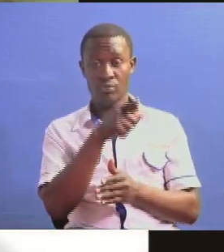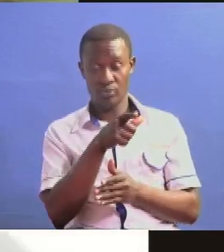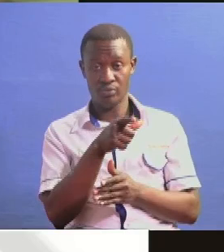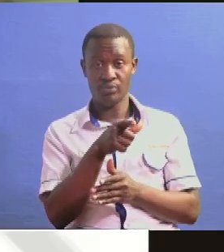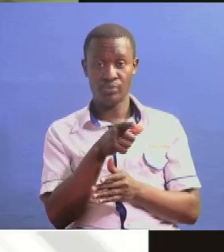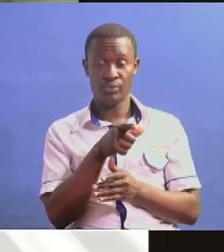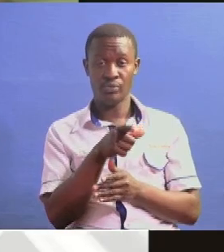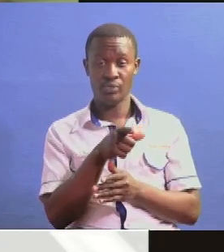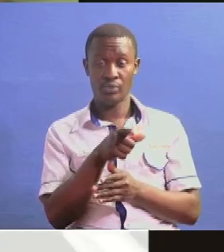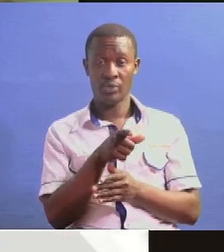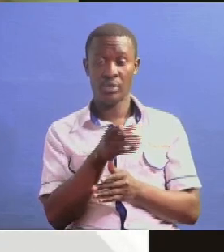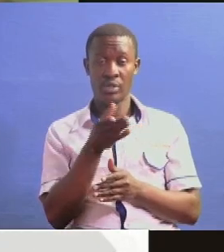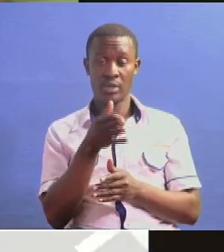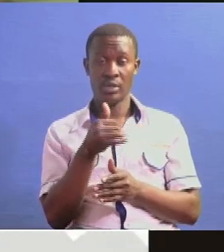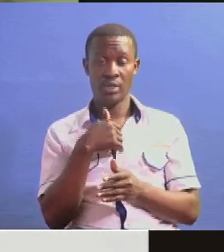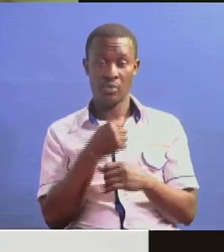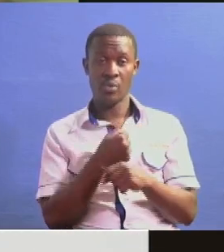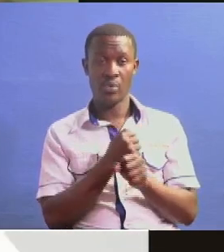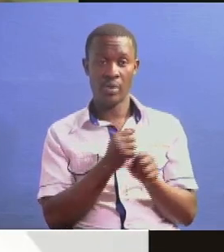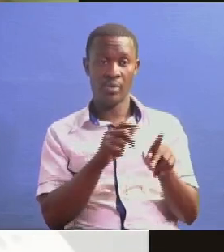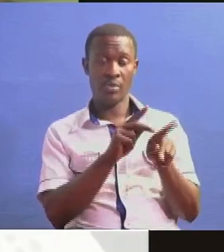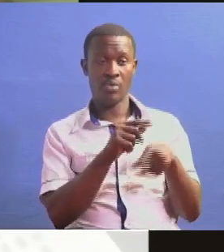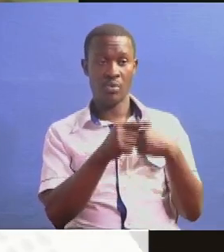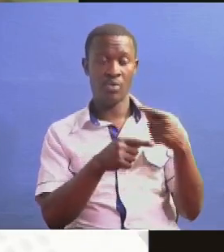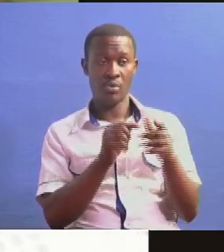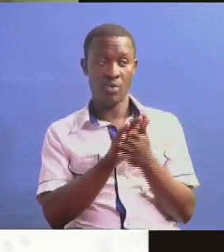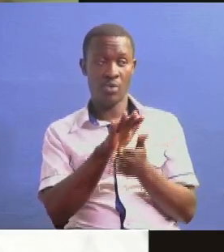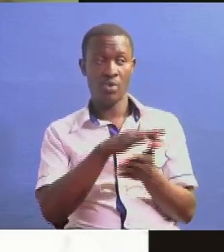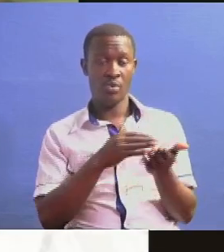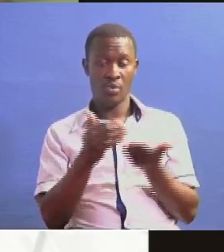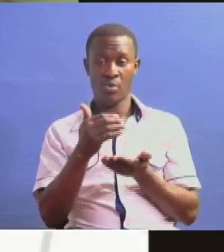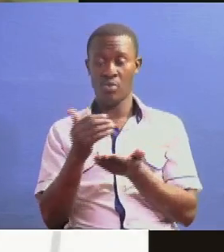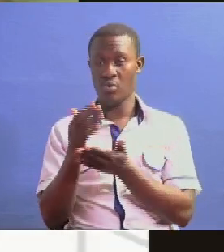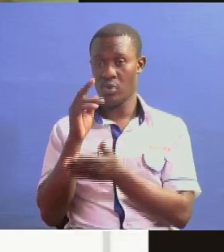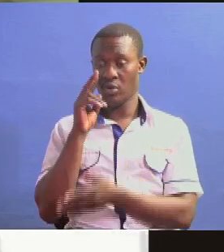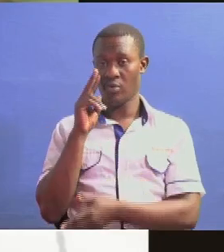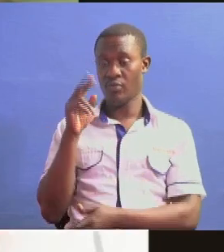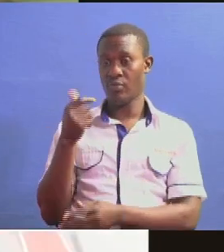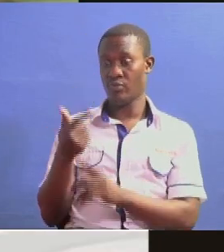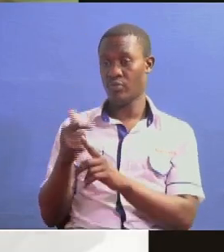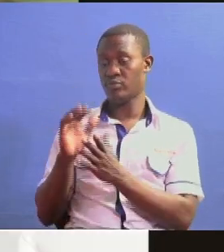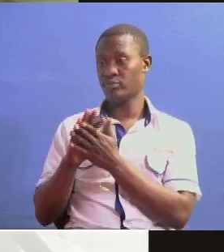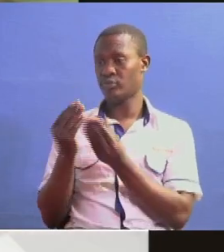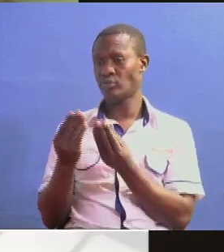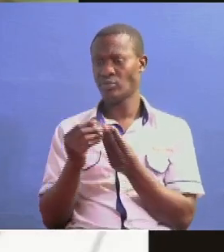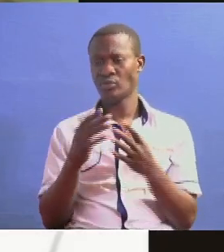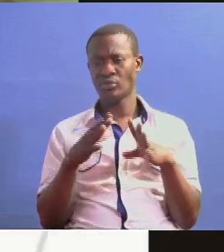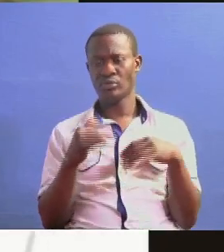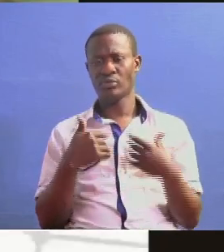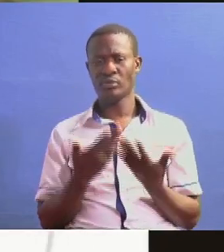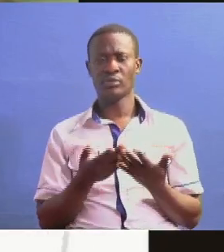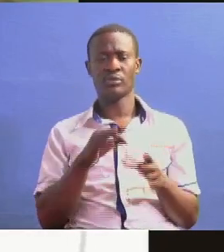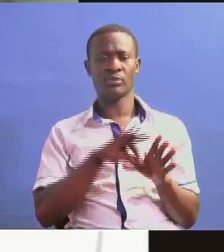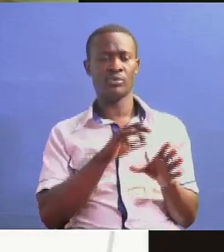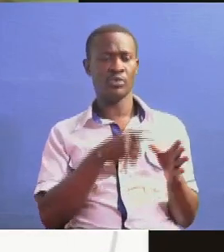And this Working Party went out collecting views from people, and what now